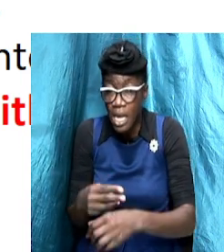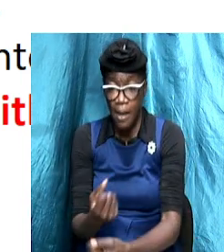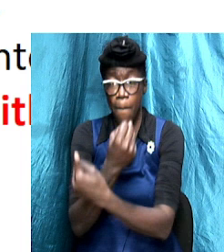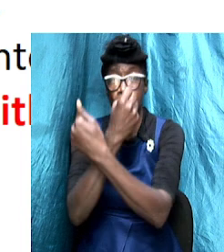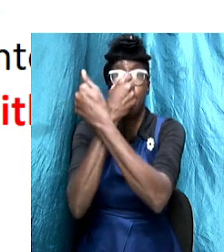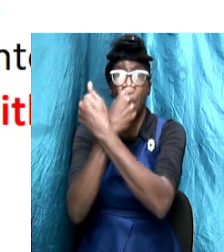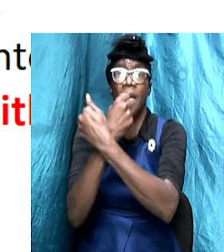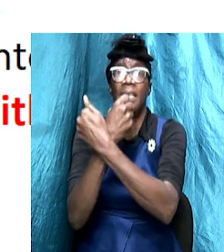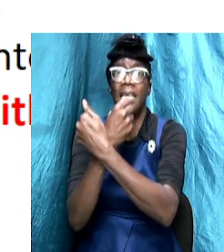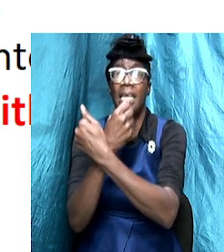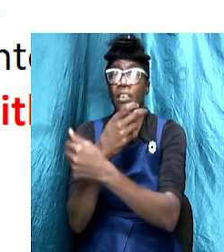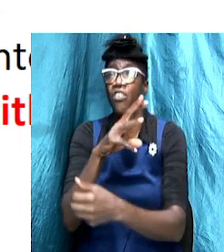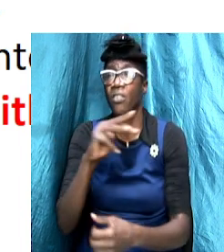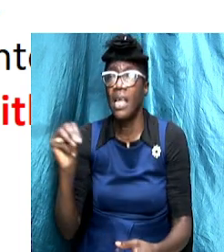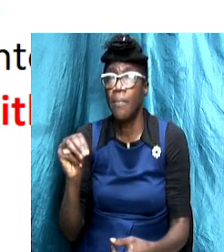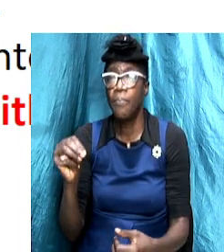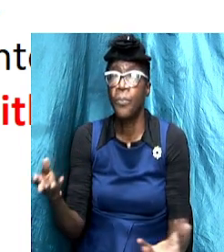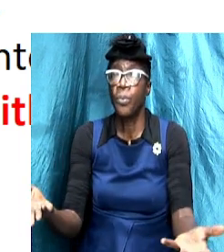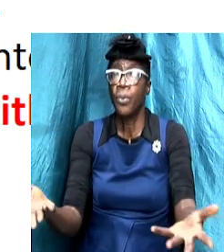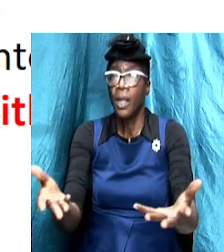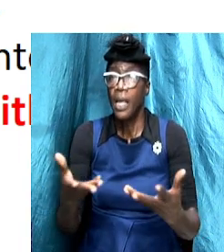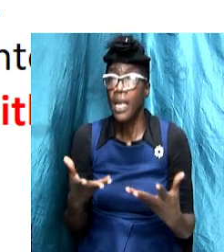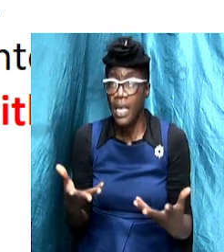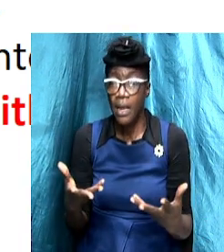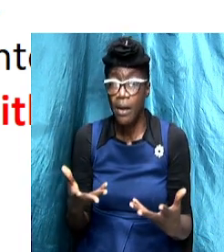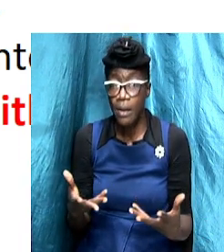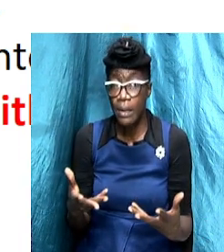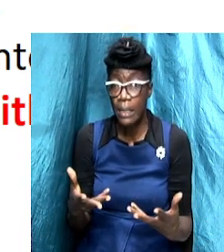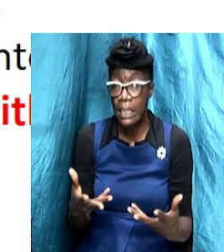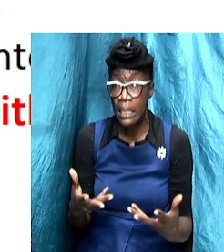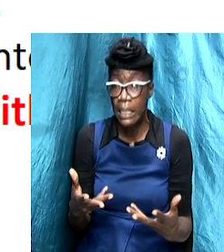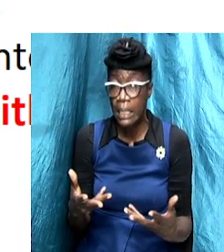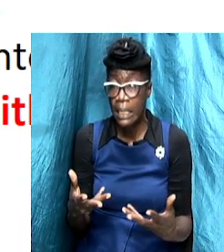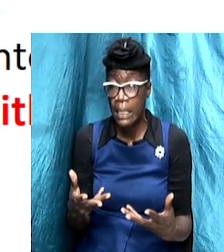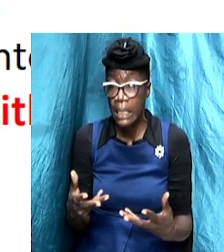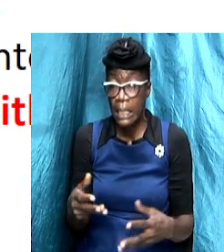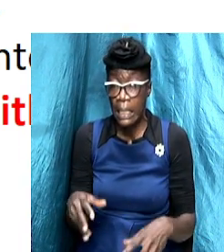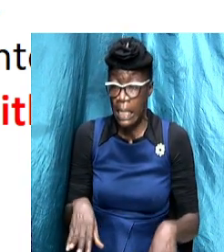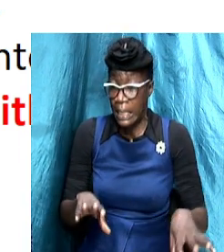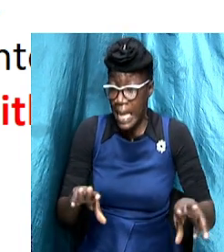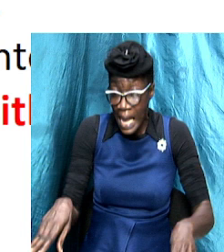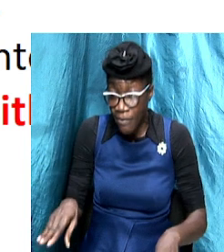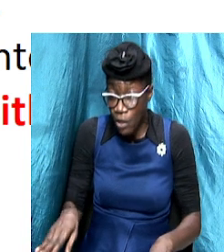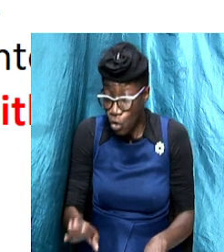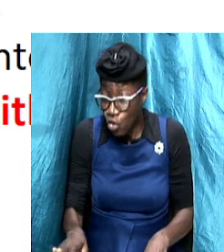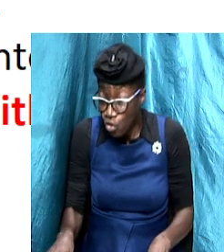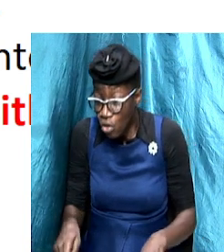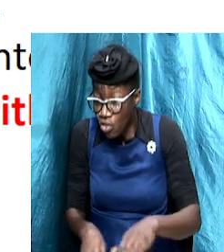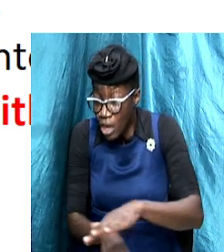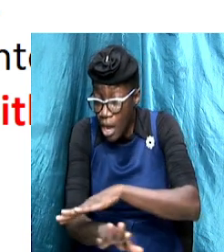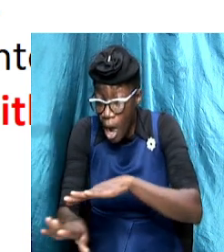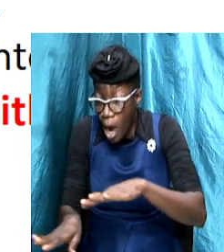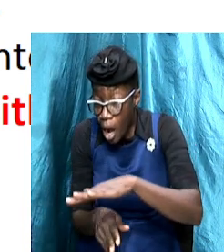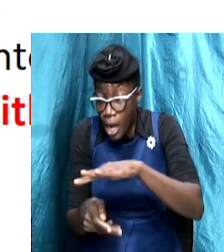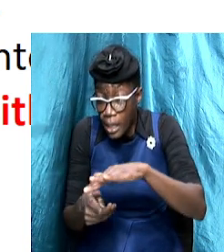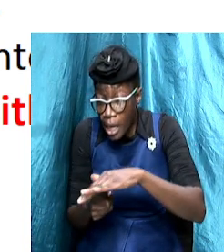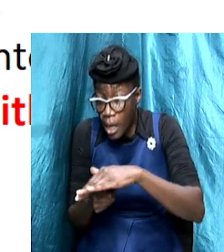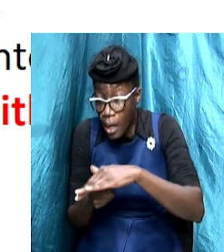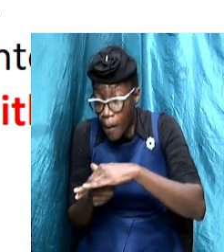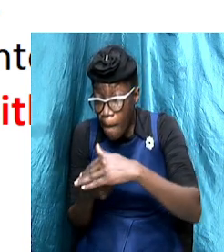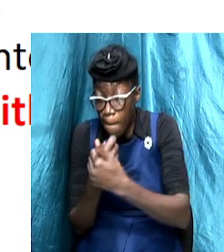here it is that the Midianites had the children of Israel under bondage. And here it was a man that was